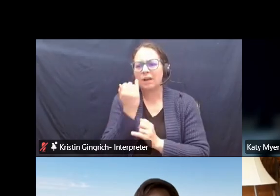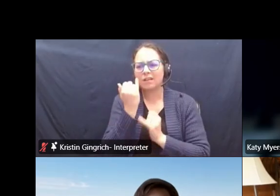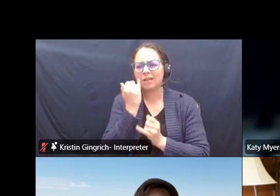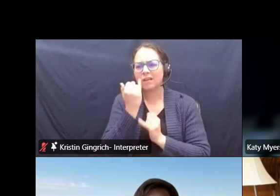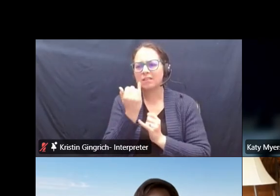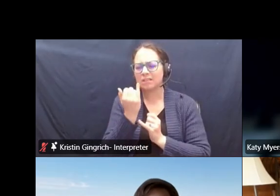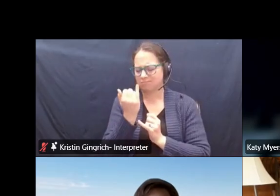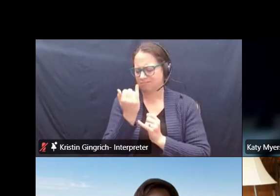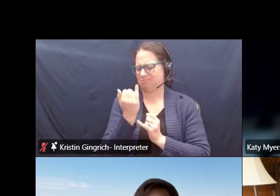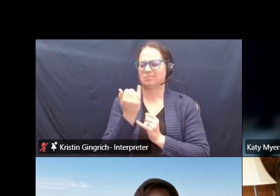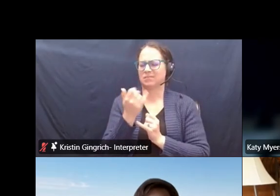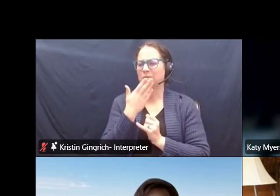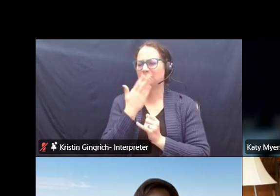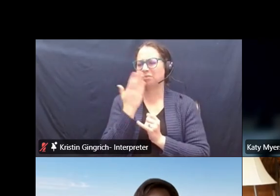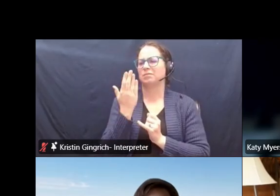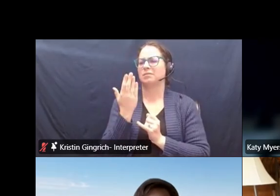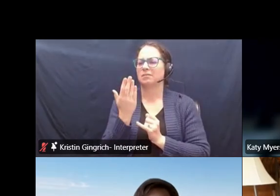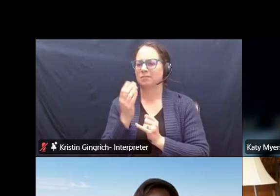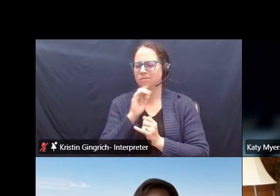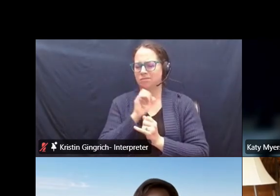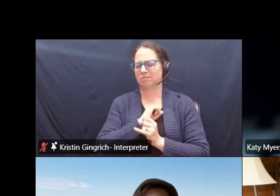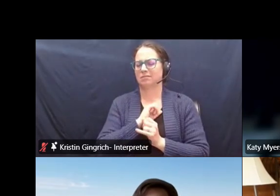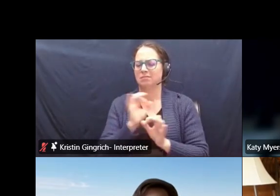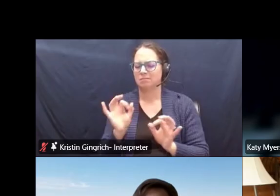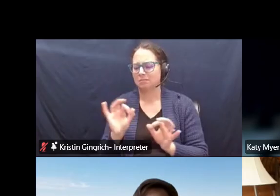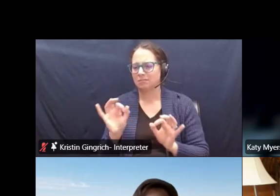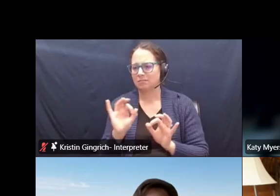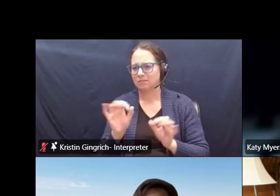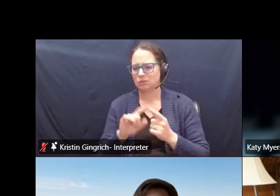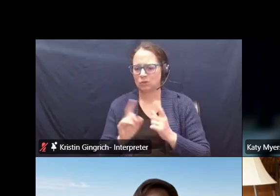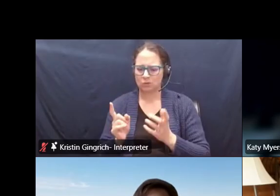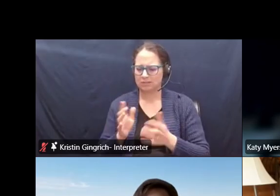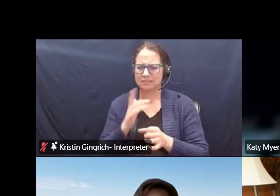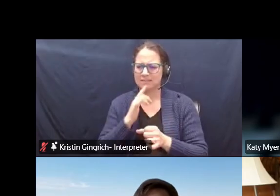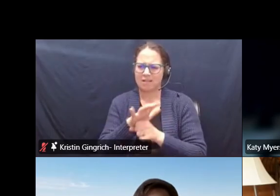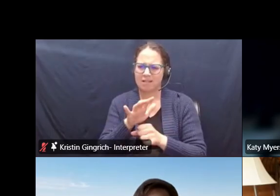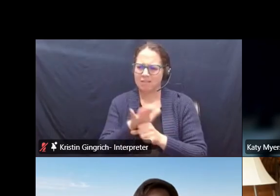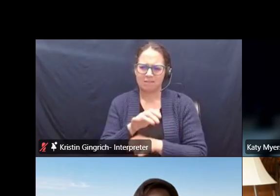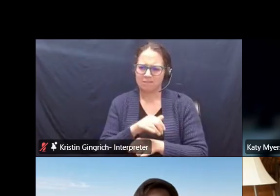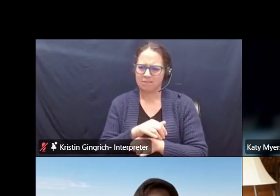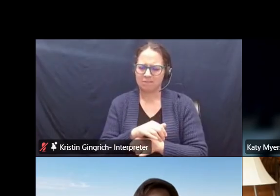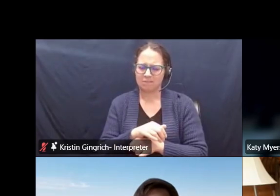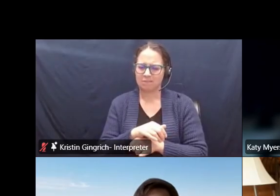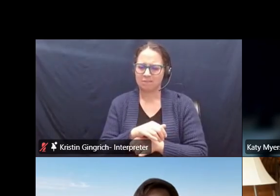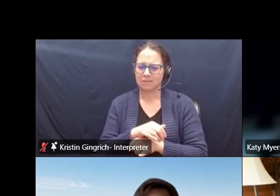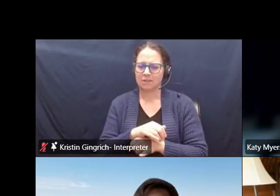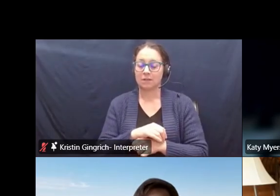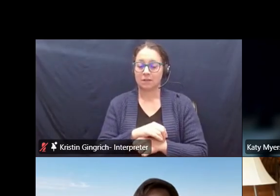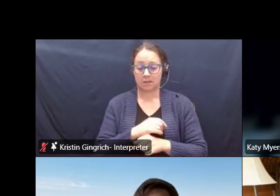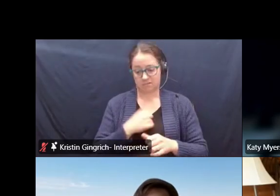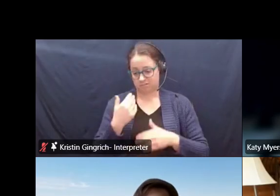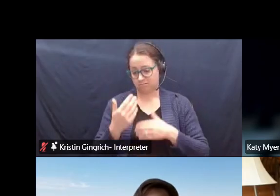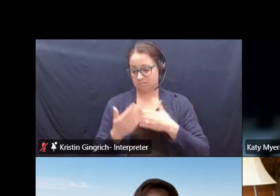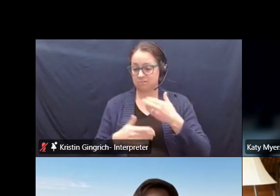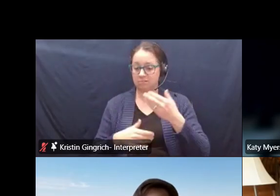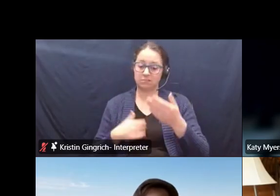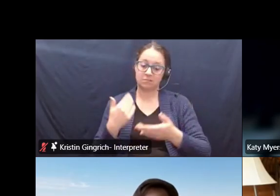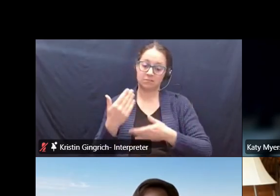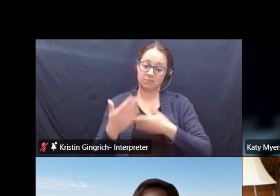be anything significant enough to contribute to. By the time that has happened,